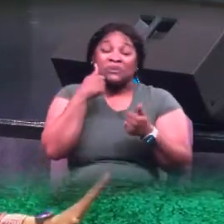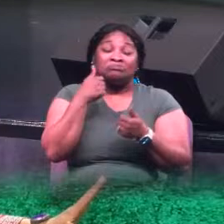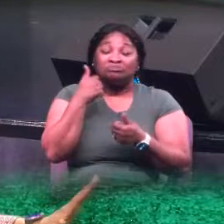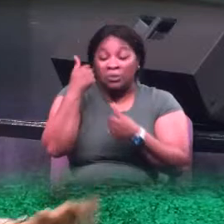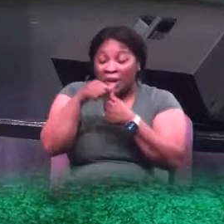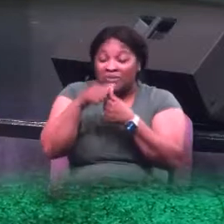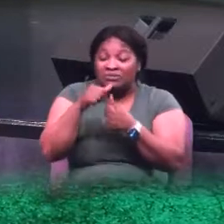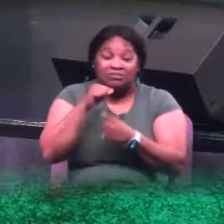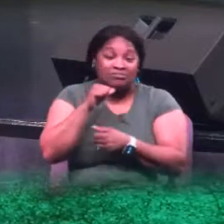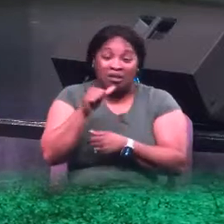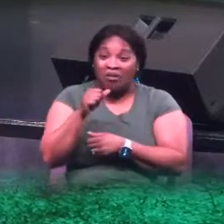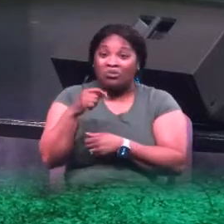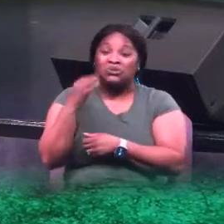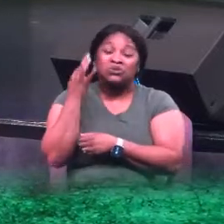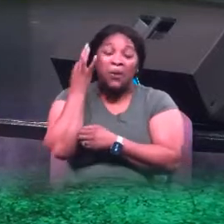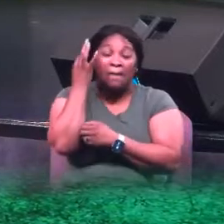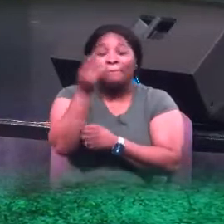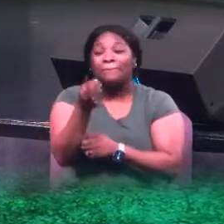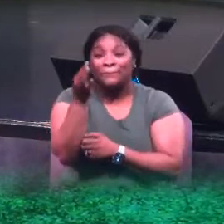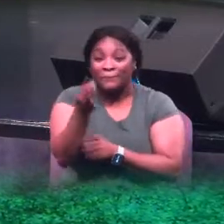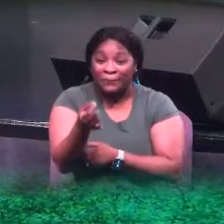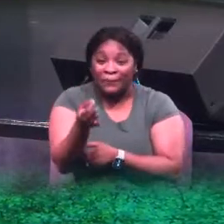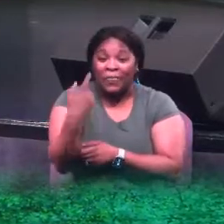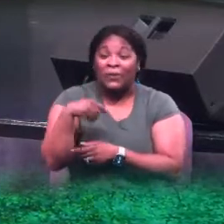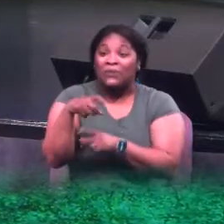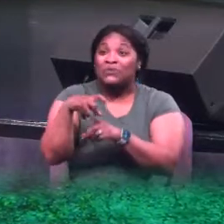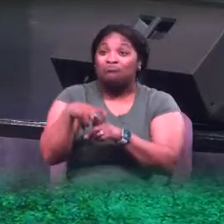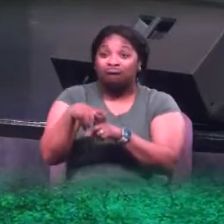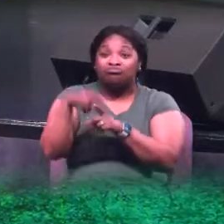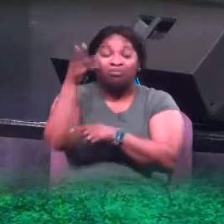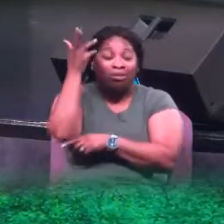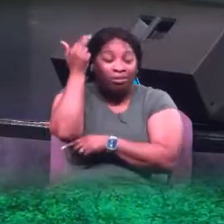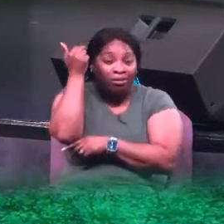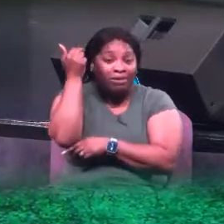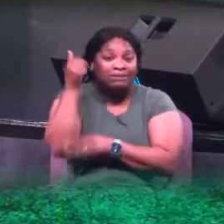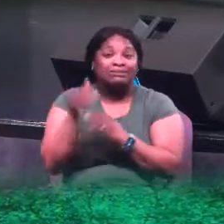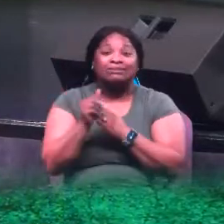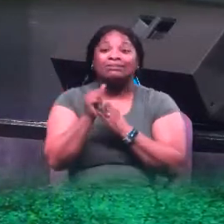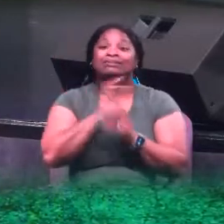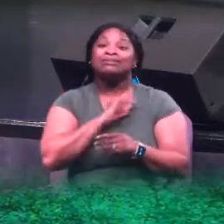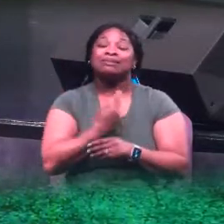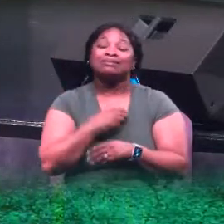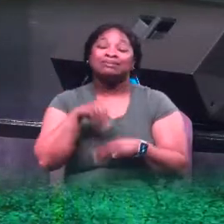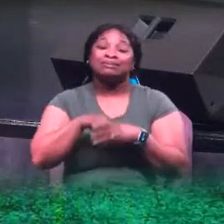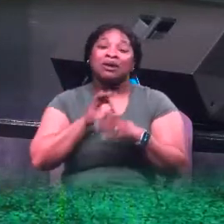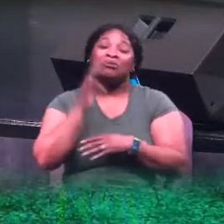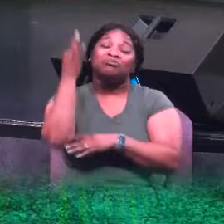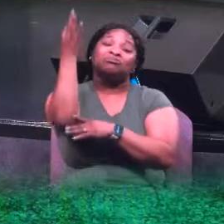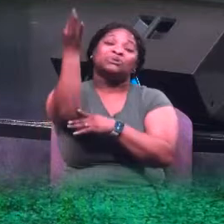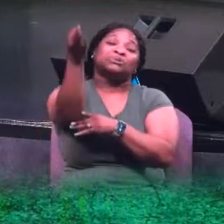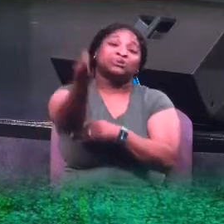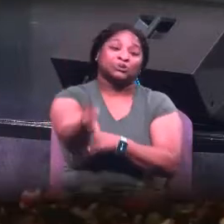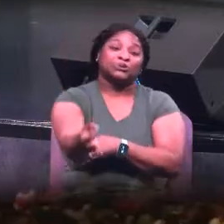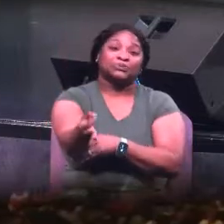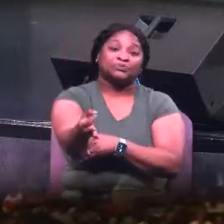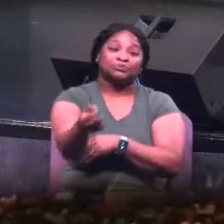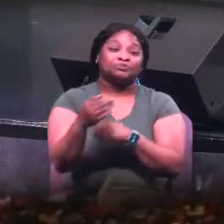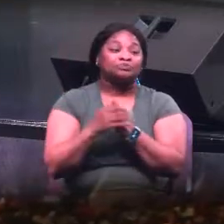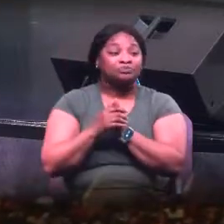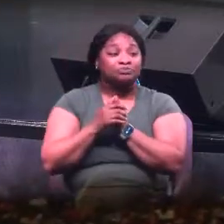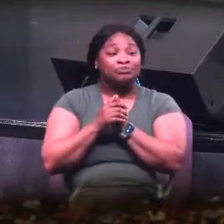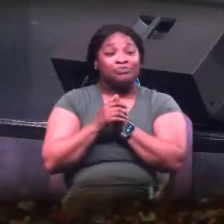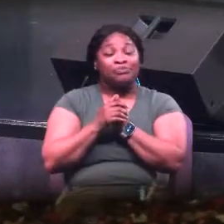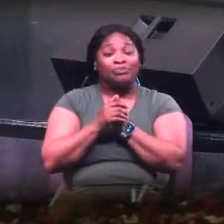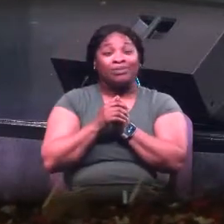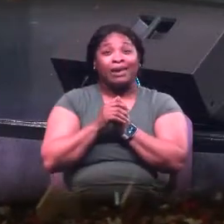about tomorrow. We use these donkeys to lead us into our future. How